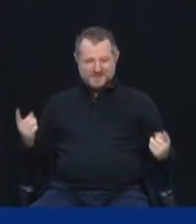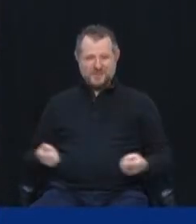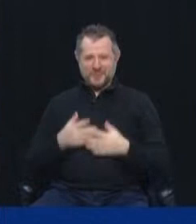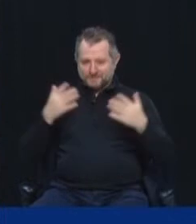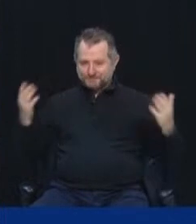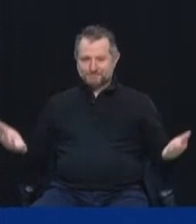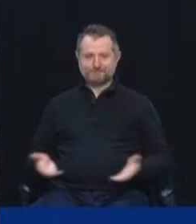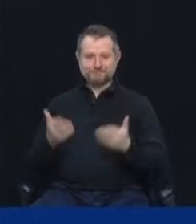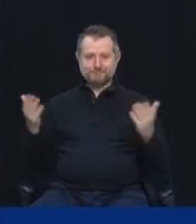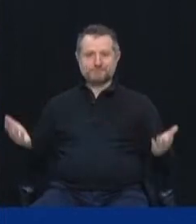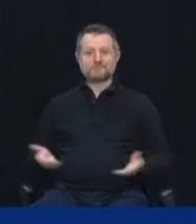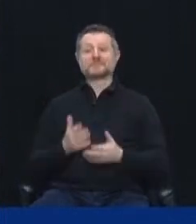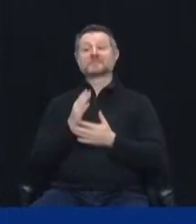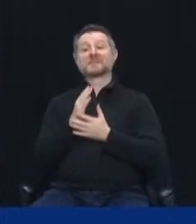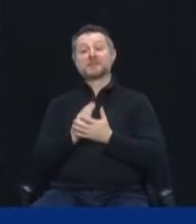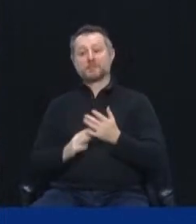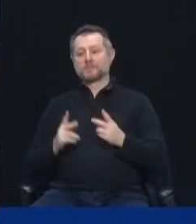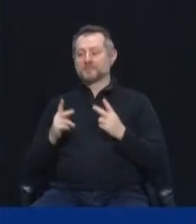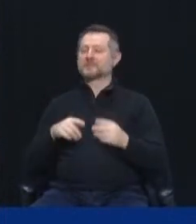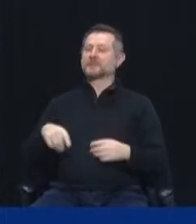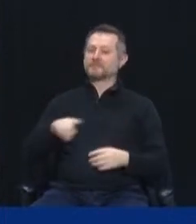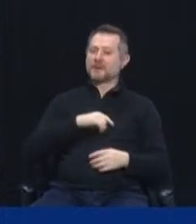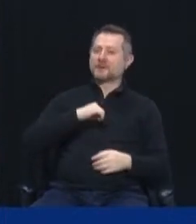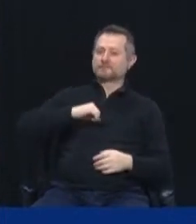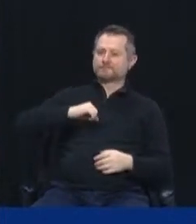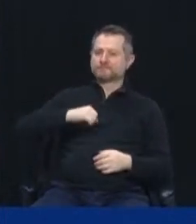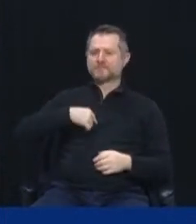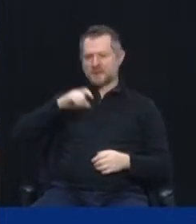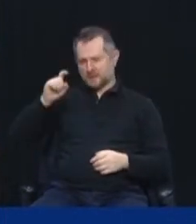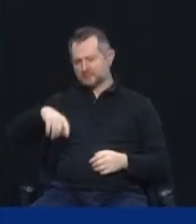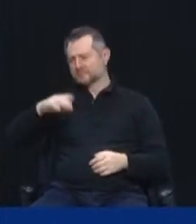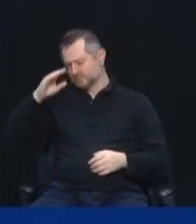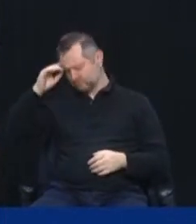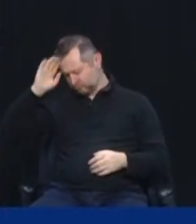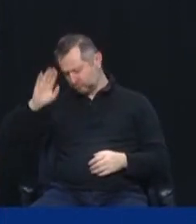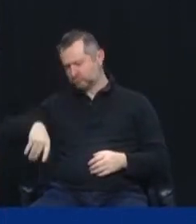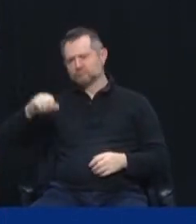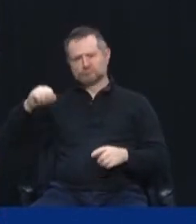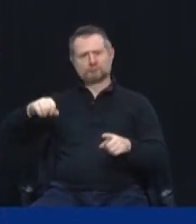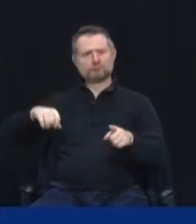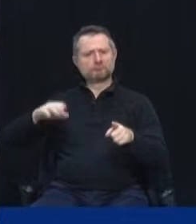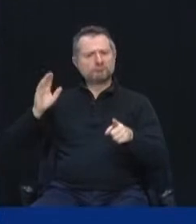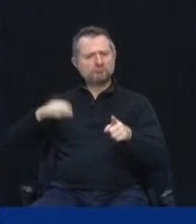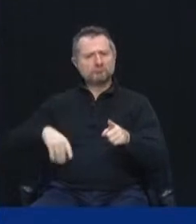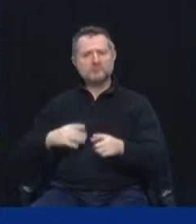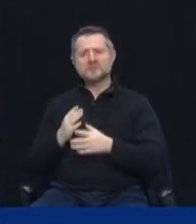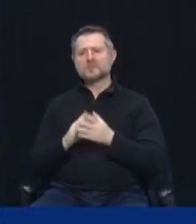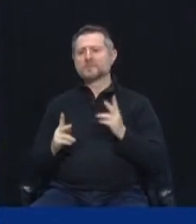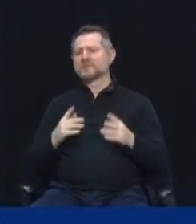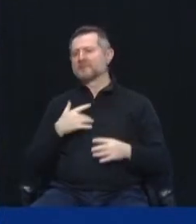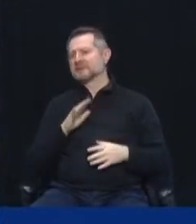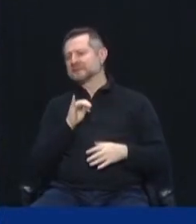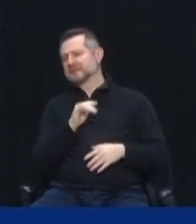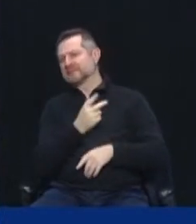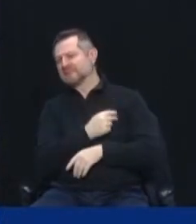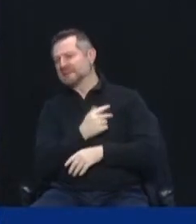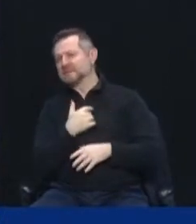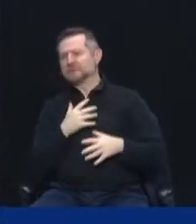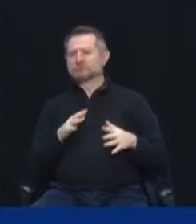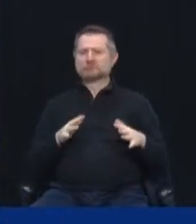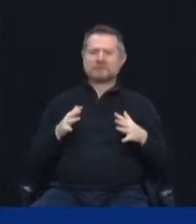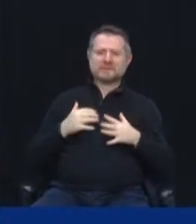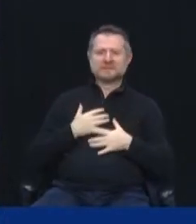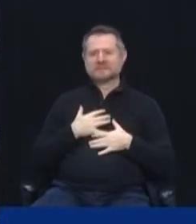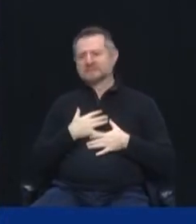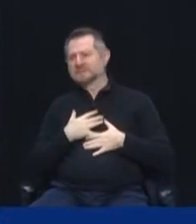vaccine hesitancy. Yes, that's part of it. I'm nervous about a vaccine. Who knows? Now,